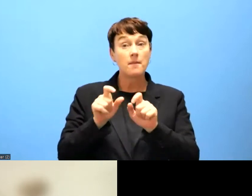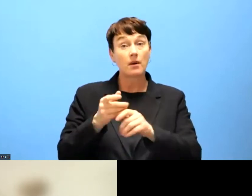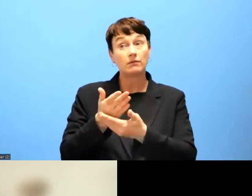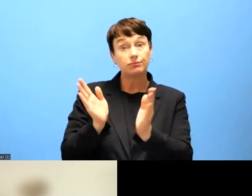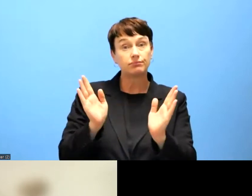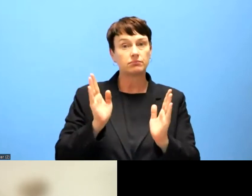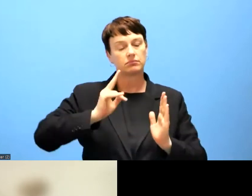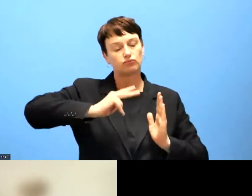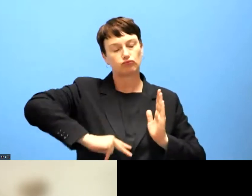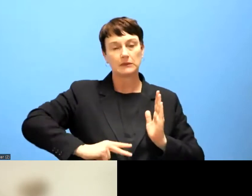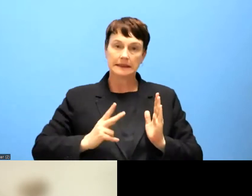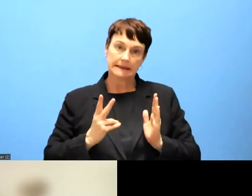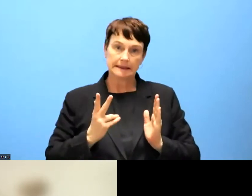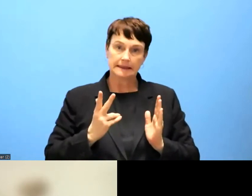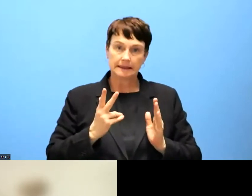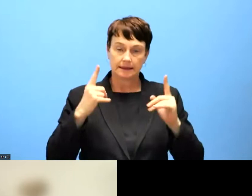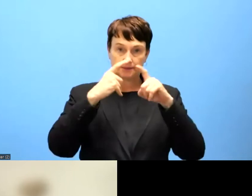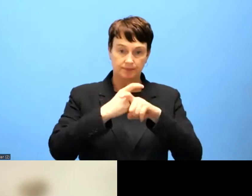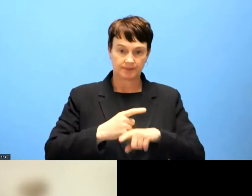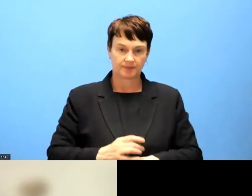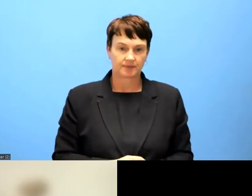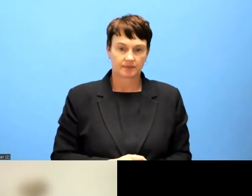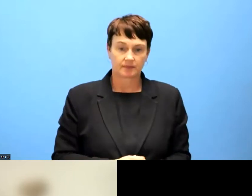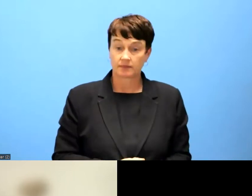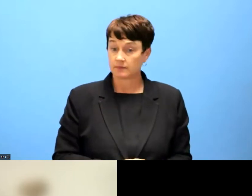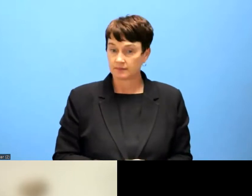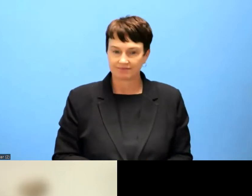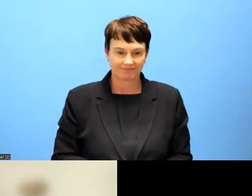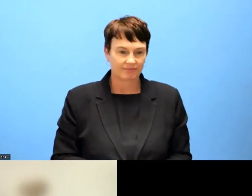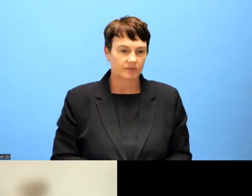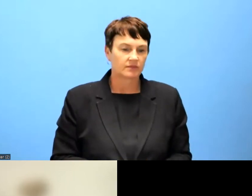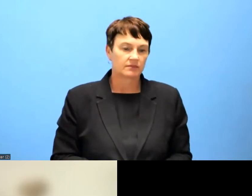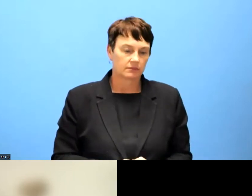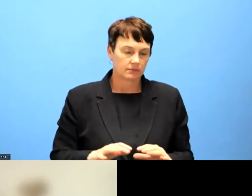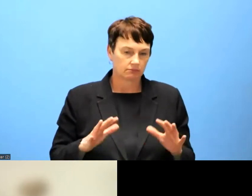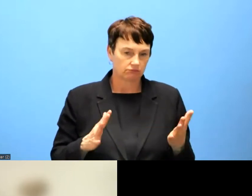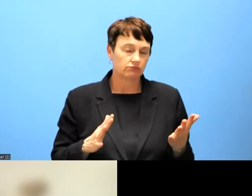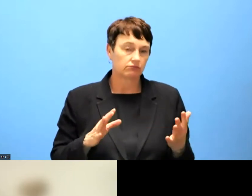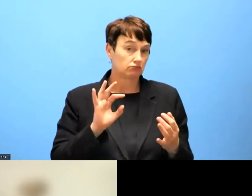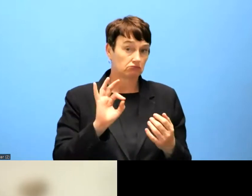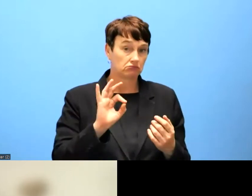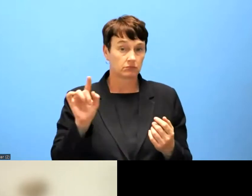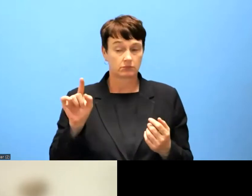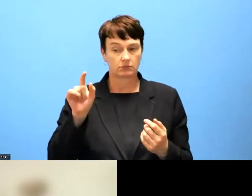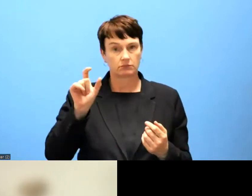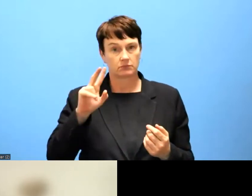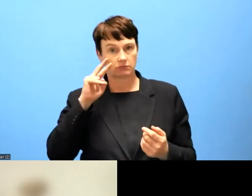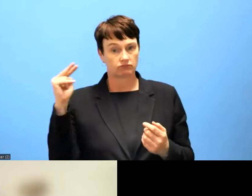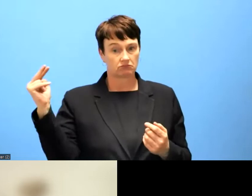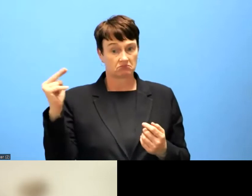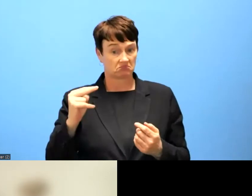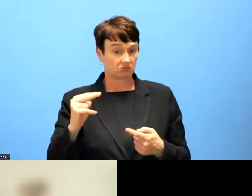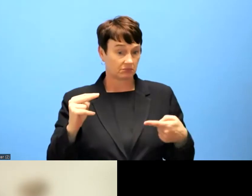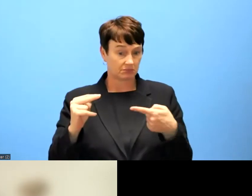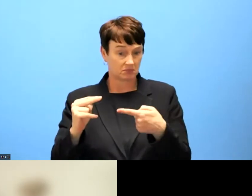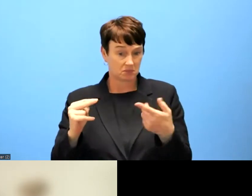Okay, so that's a good bridge to the real users. So then, Peter, from the end user perspective, what would you say? Is it kind of, how do we